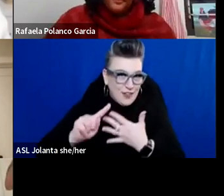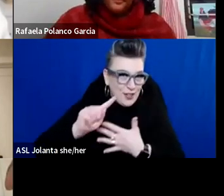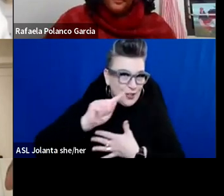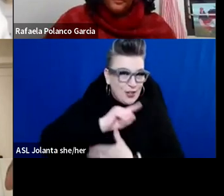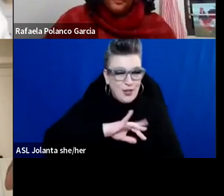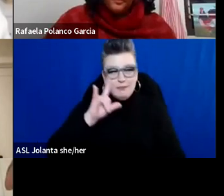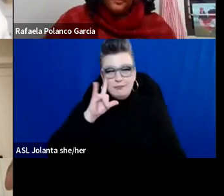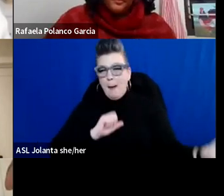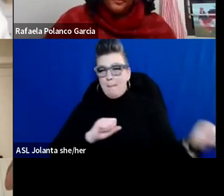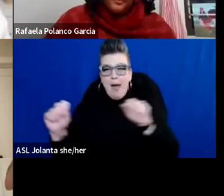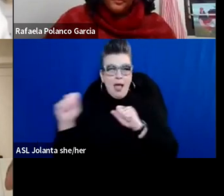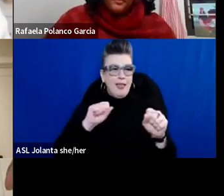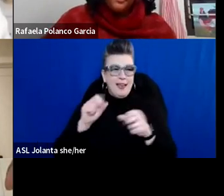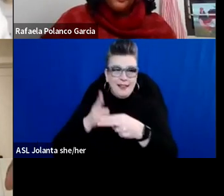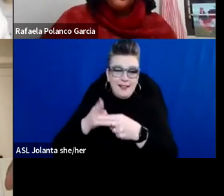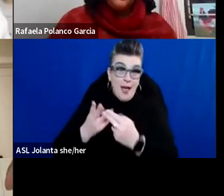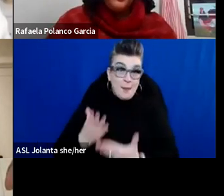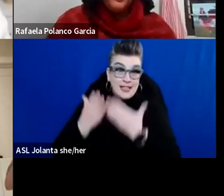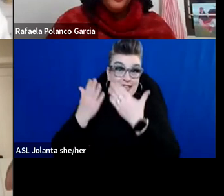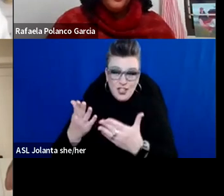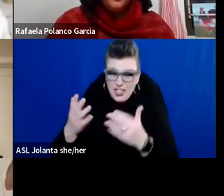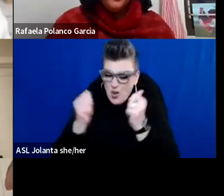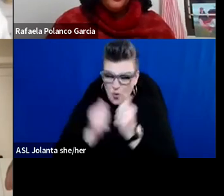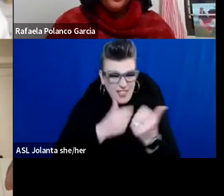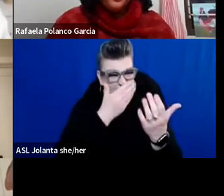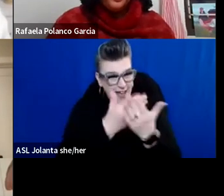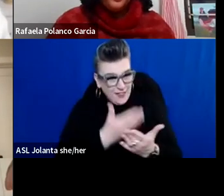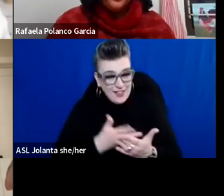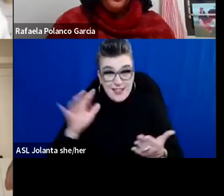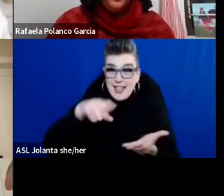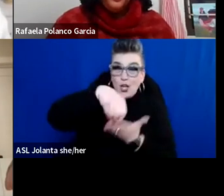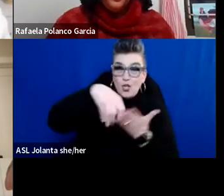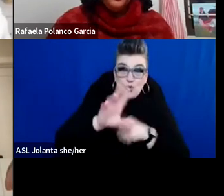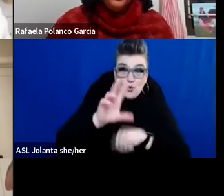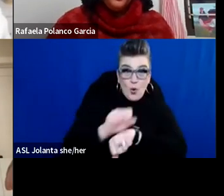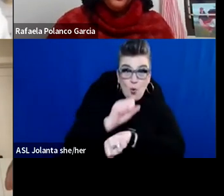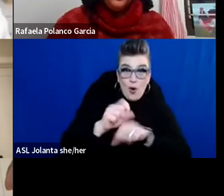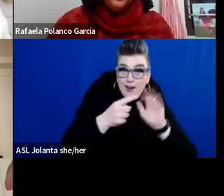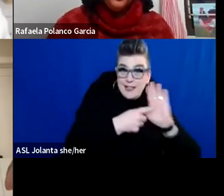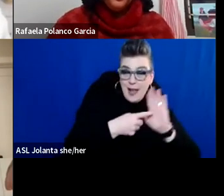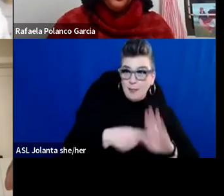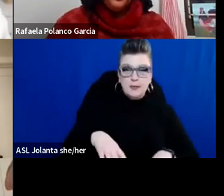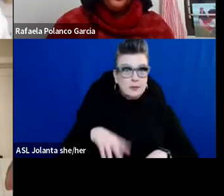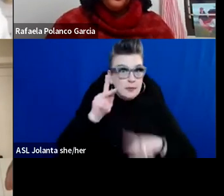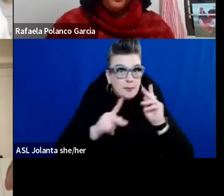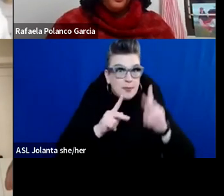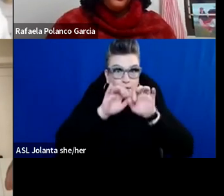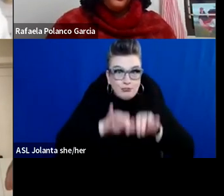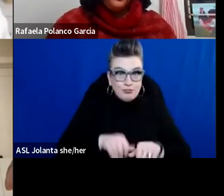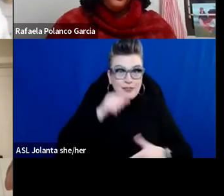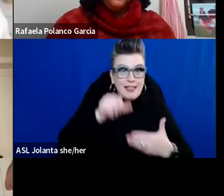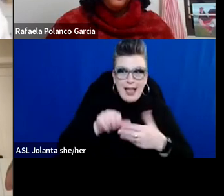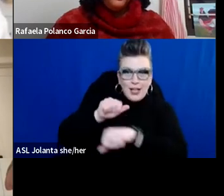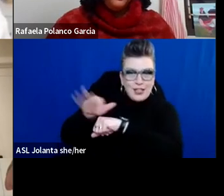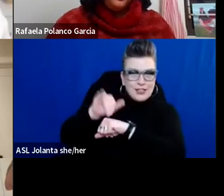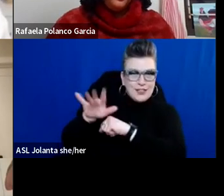nominations substantiated with evidence such as student work samples or letters of support and